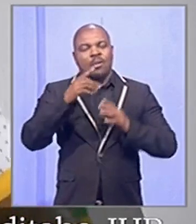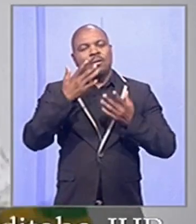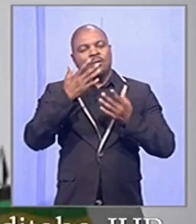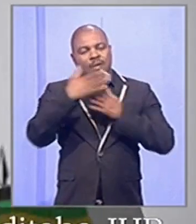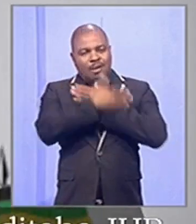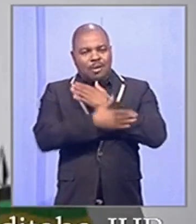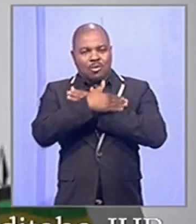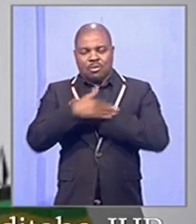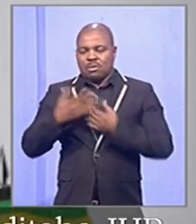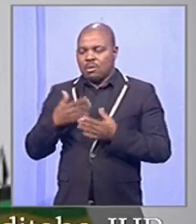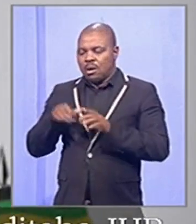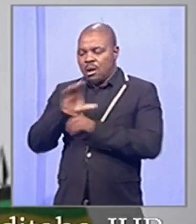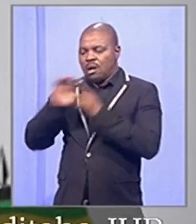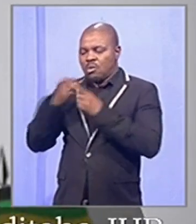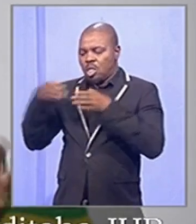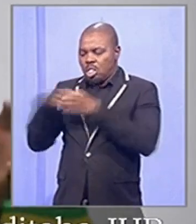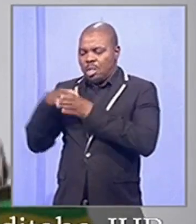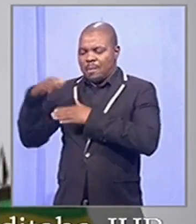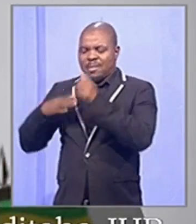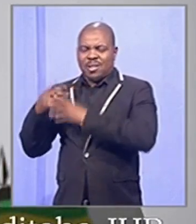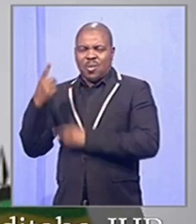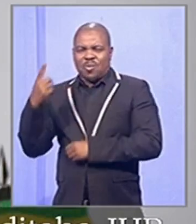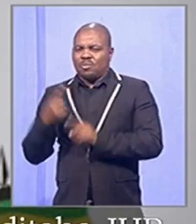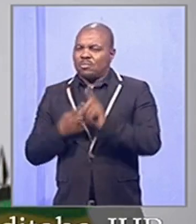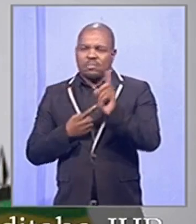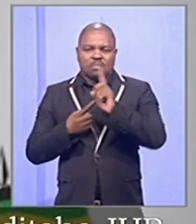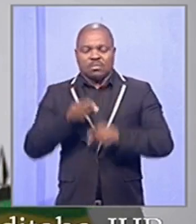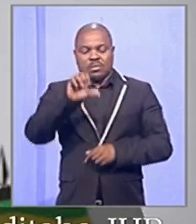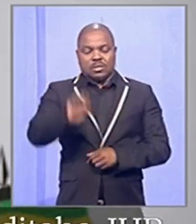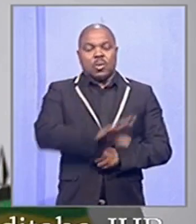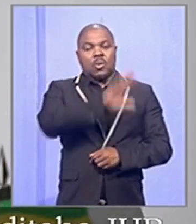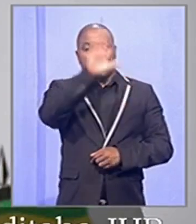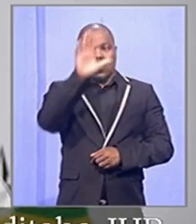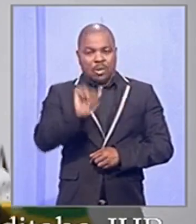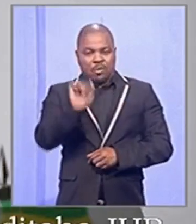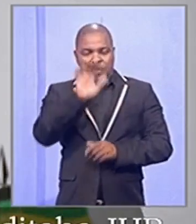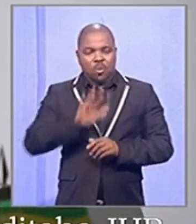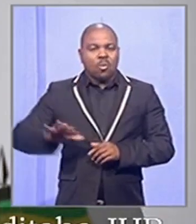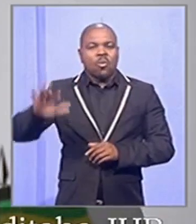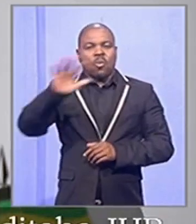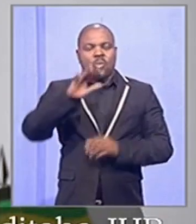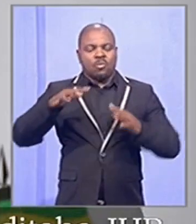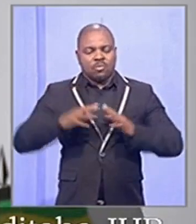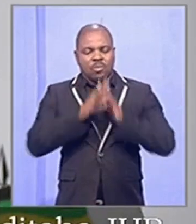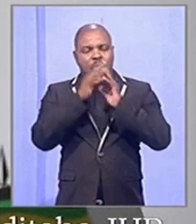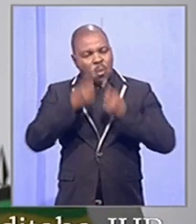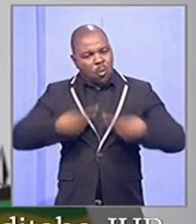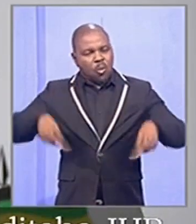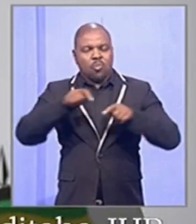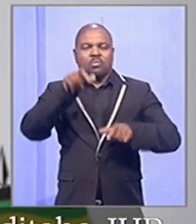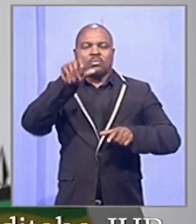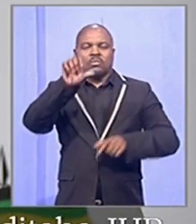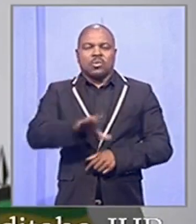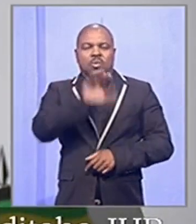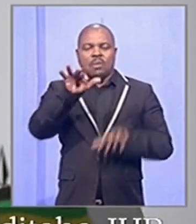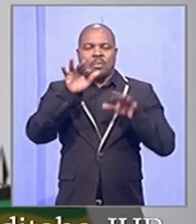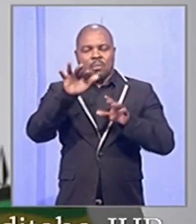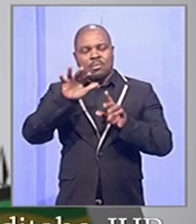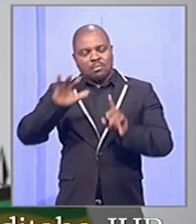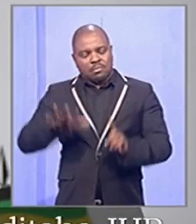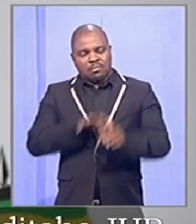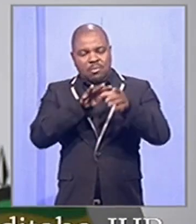there must go to the ground and educate our people. That we're building a nation here. We're not building a tribal groupings. We're building